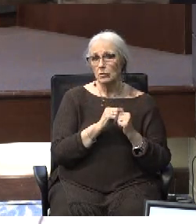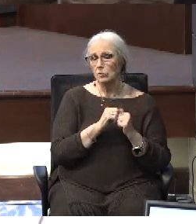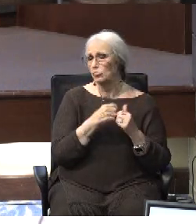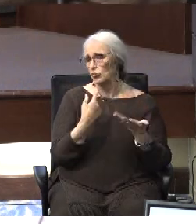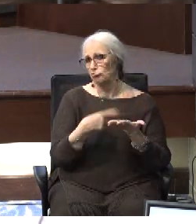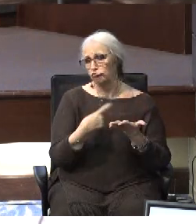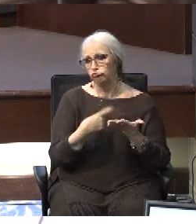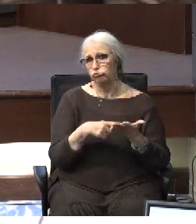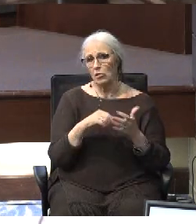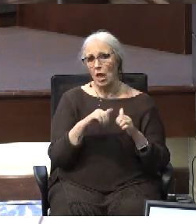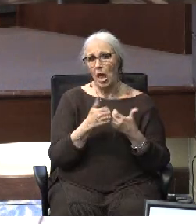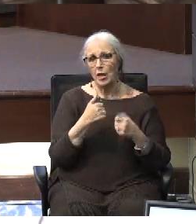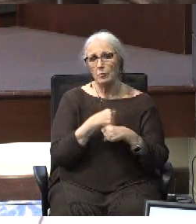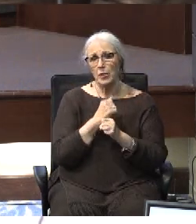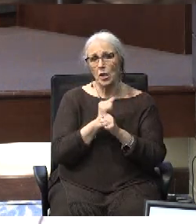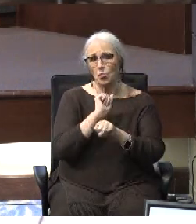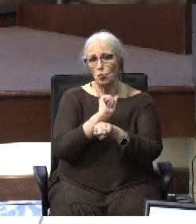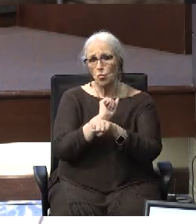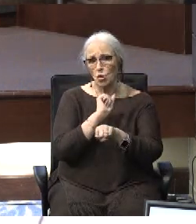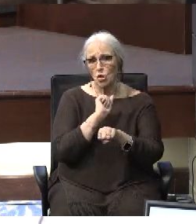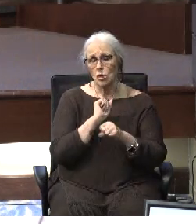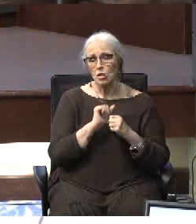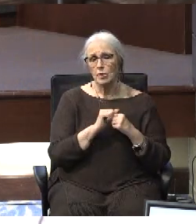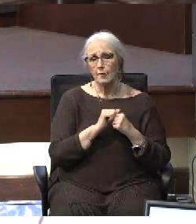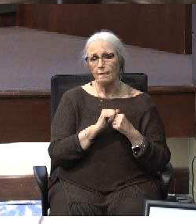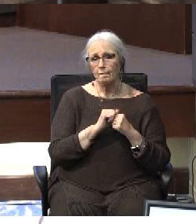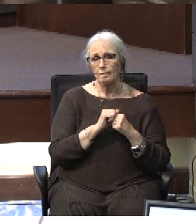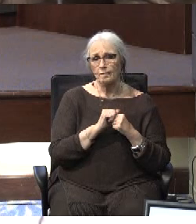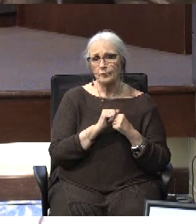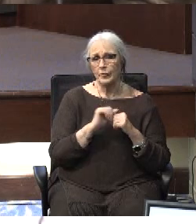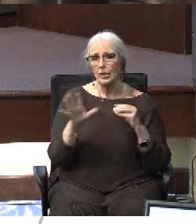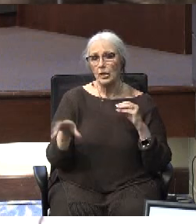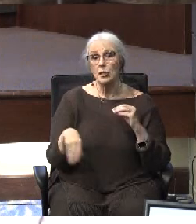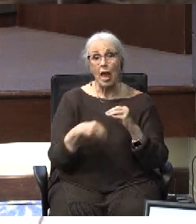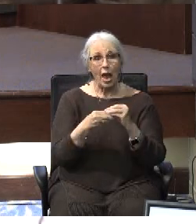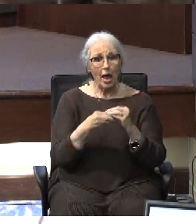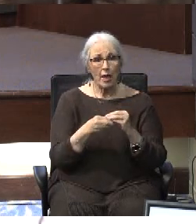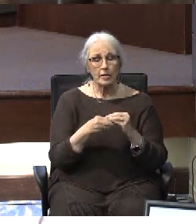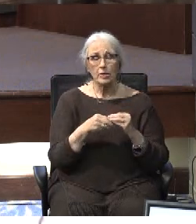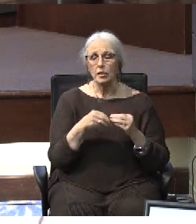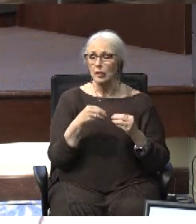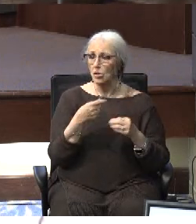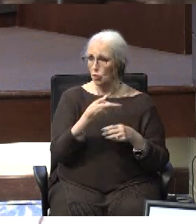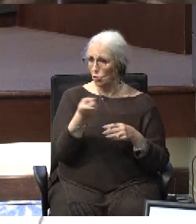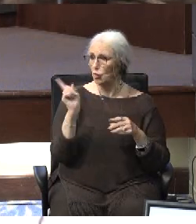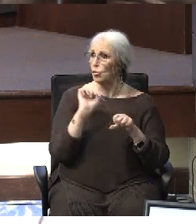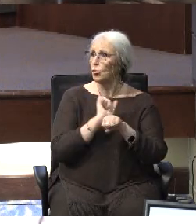we can maybe make that work. And to add to that, as you all are